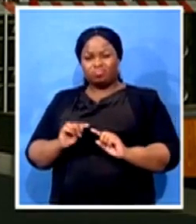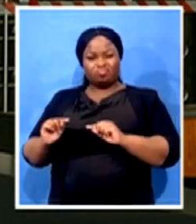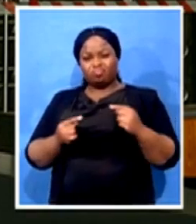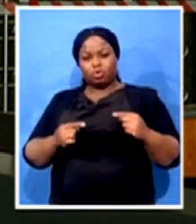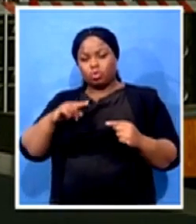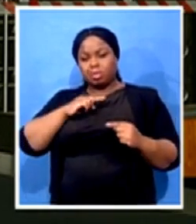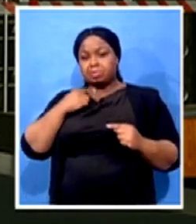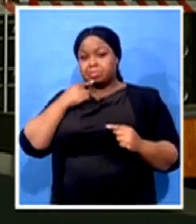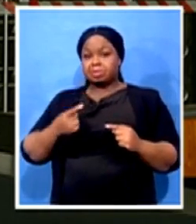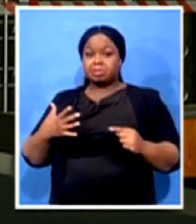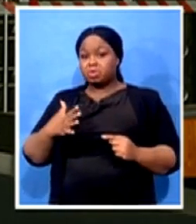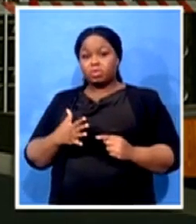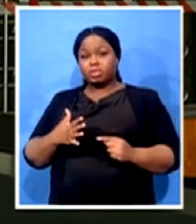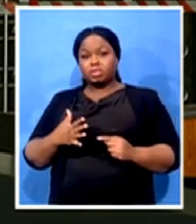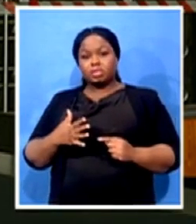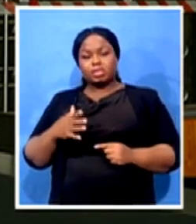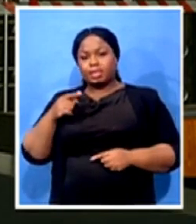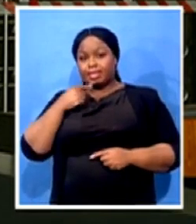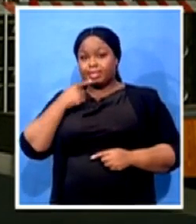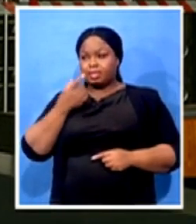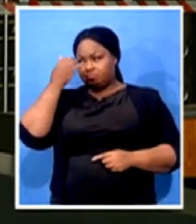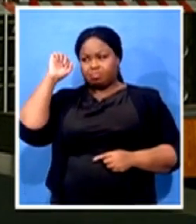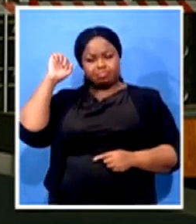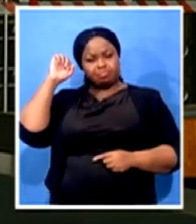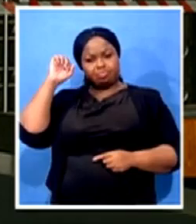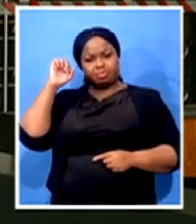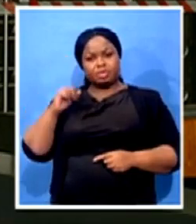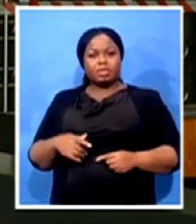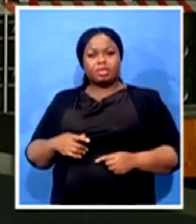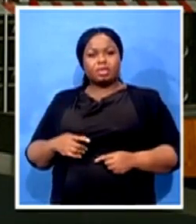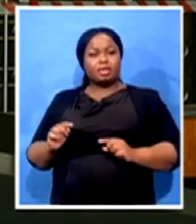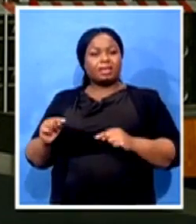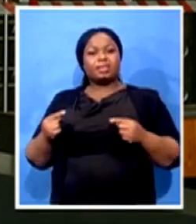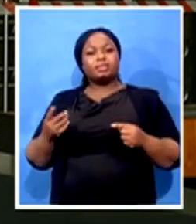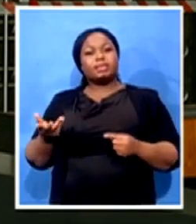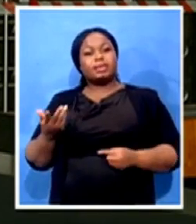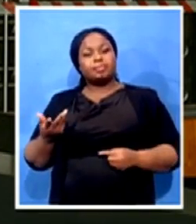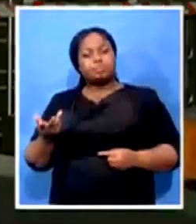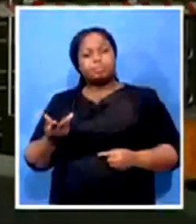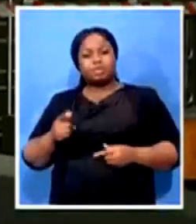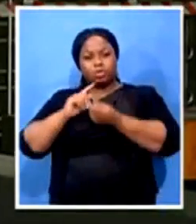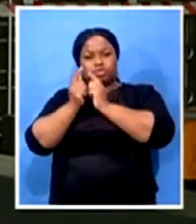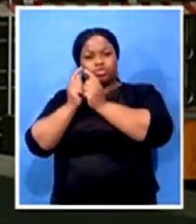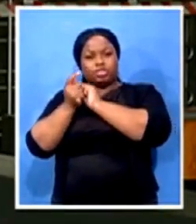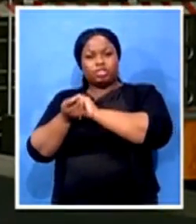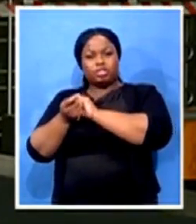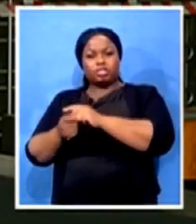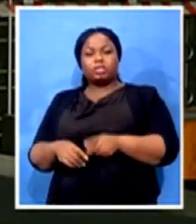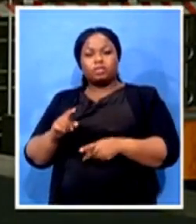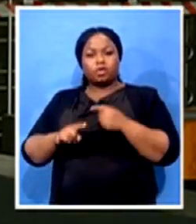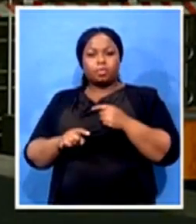object about against the changes that were made to the indictment. They say that would